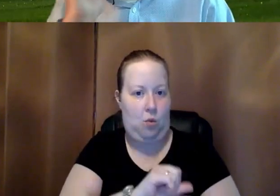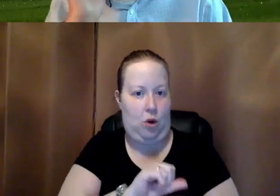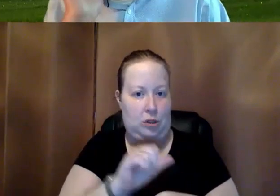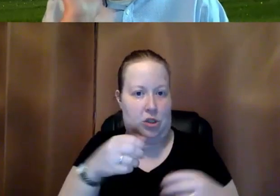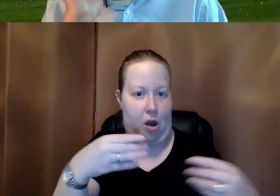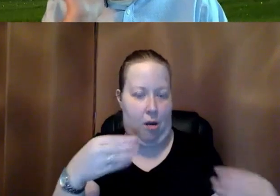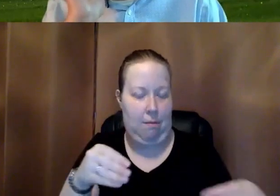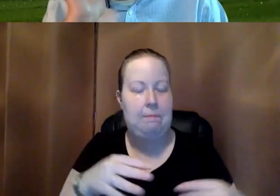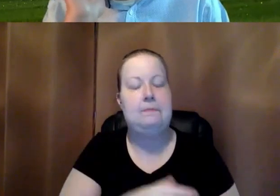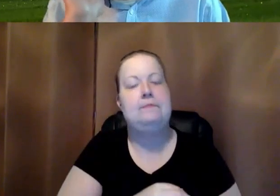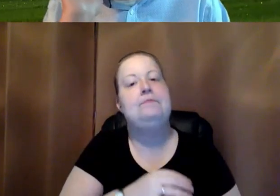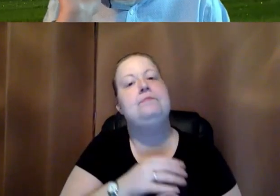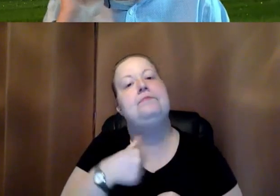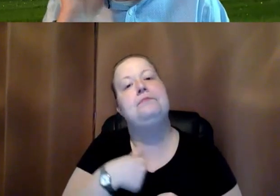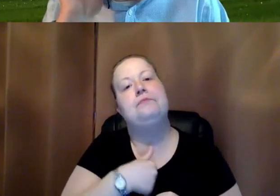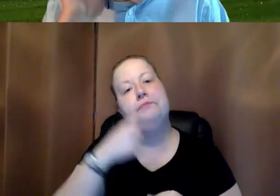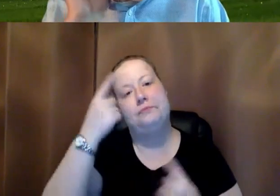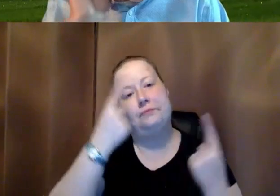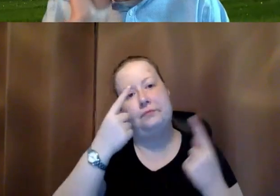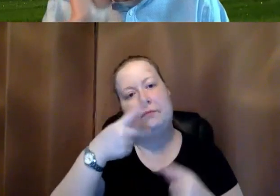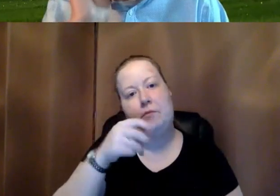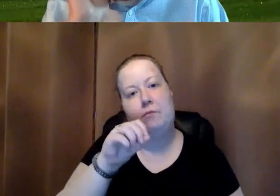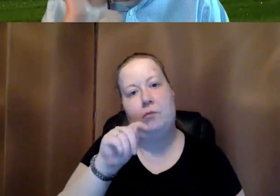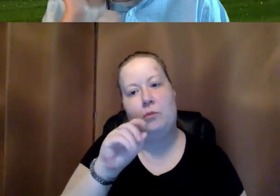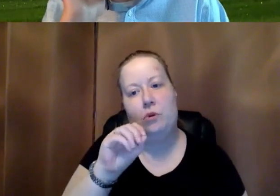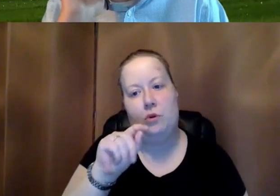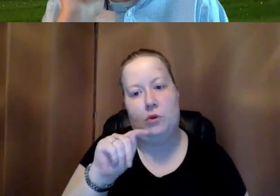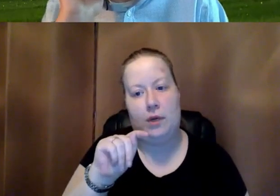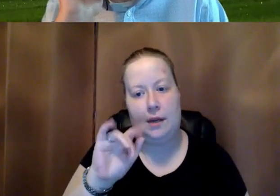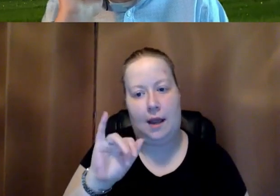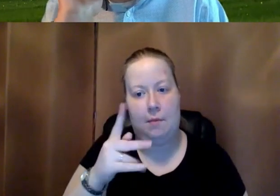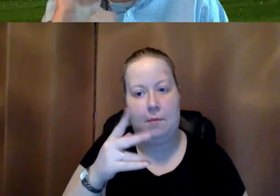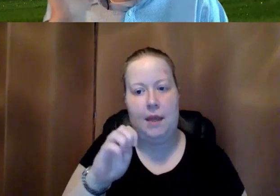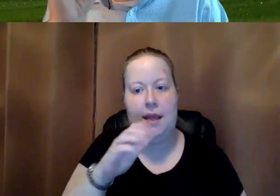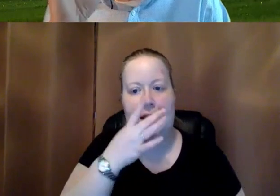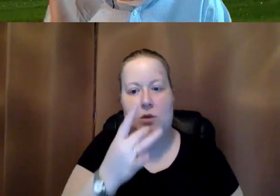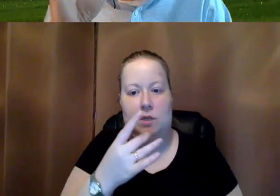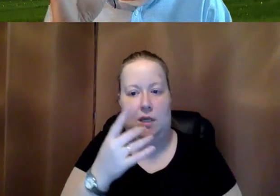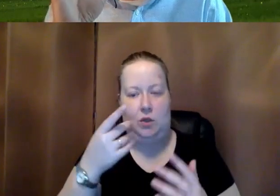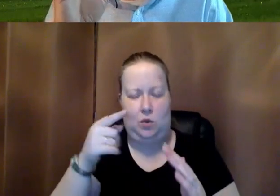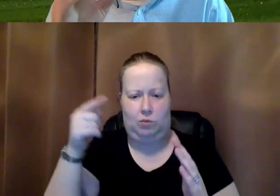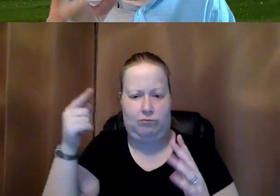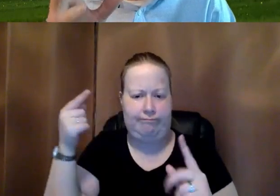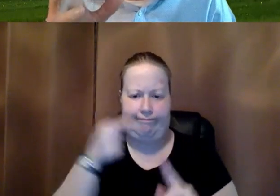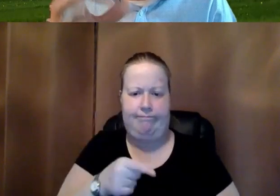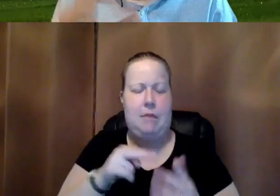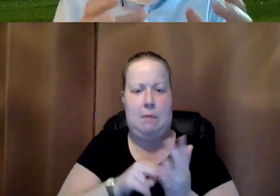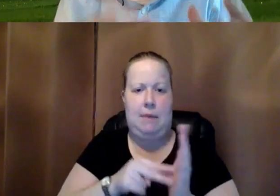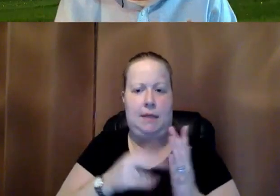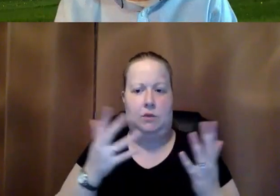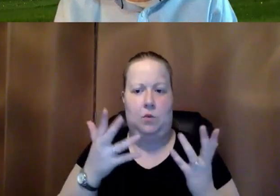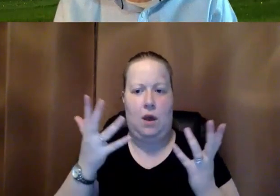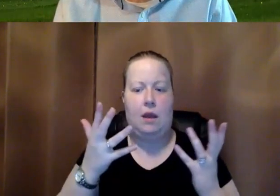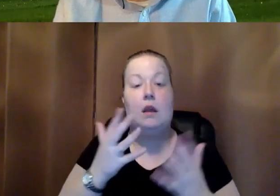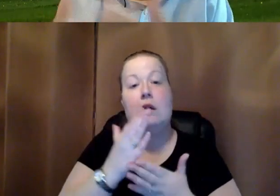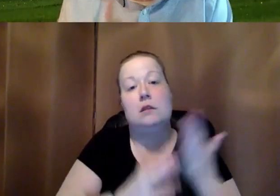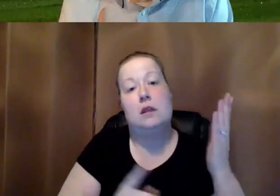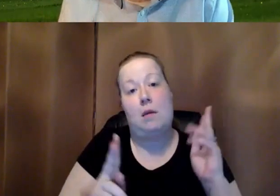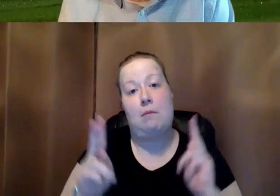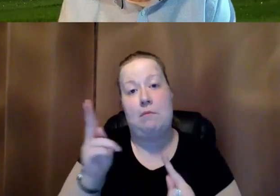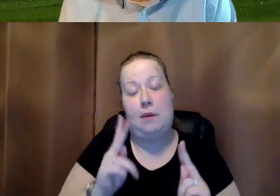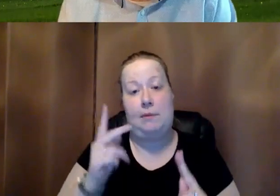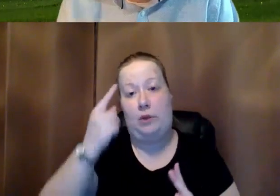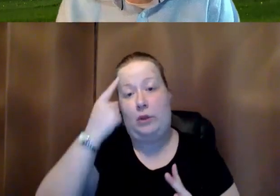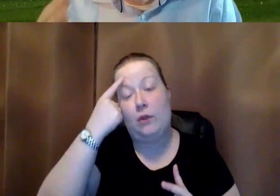So we think of prototyping, right? And it's interesting to drill down on what that means. Because a prototype is really just the start. Some people sometimes think, well, now I've got a prototype, I could